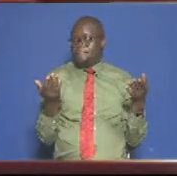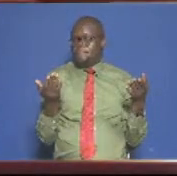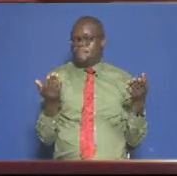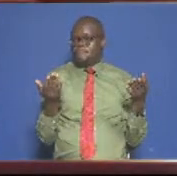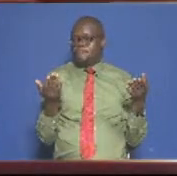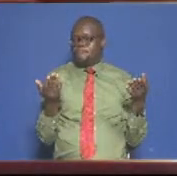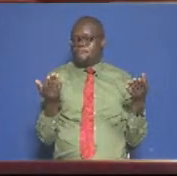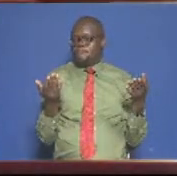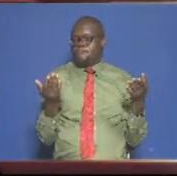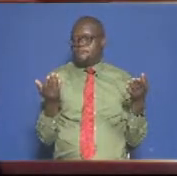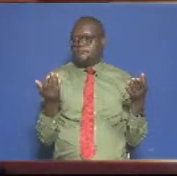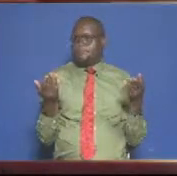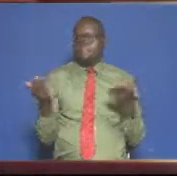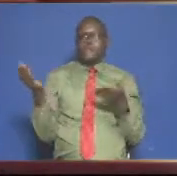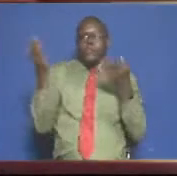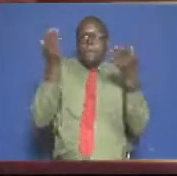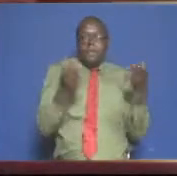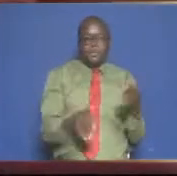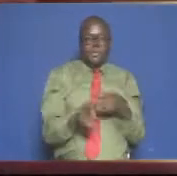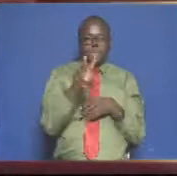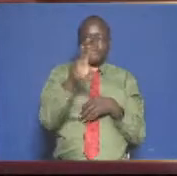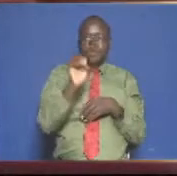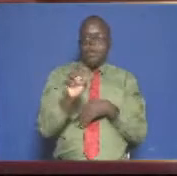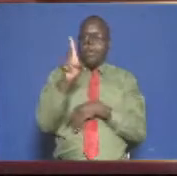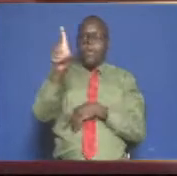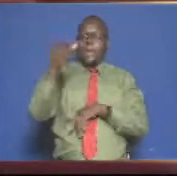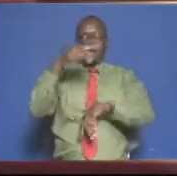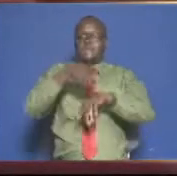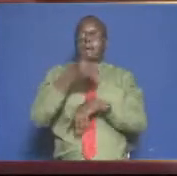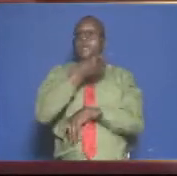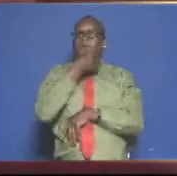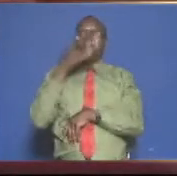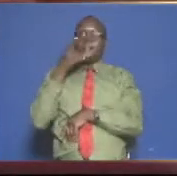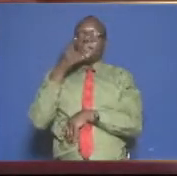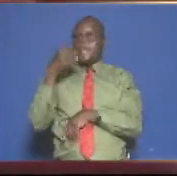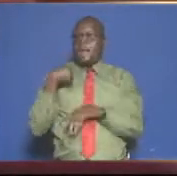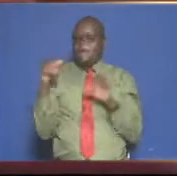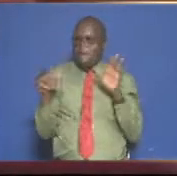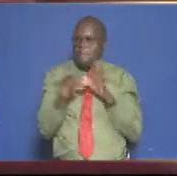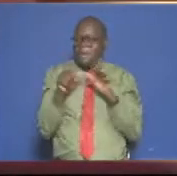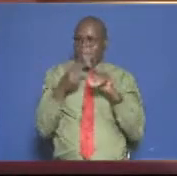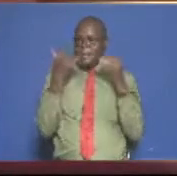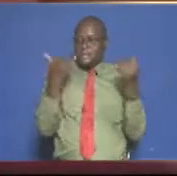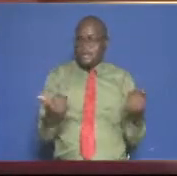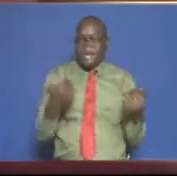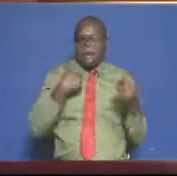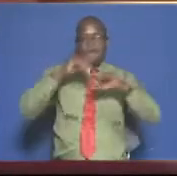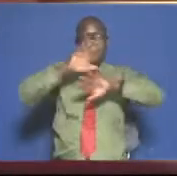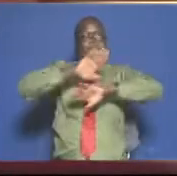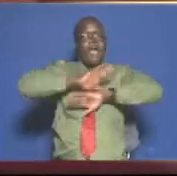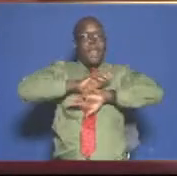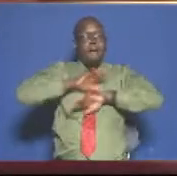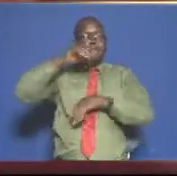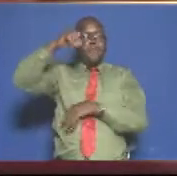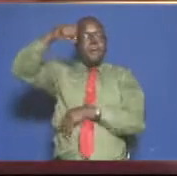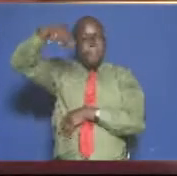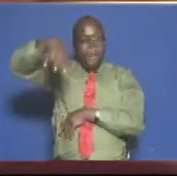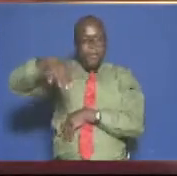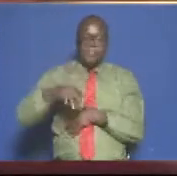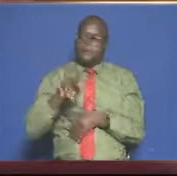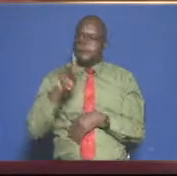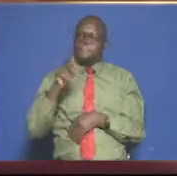Speaker, in 2001 during the drought when we had a shortage. But today we have enough power. KenGen can